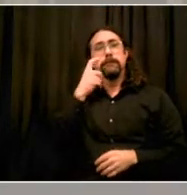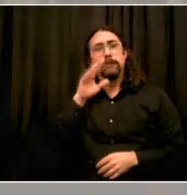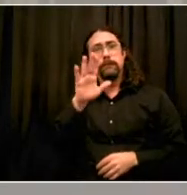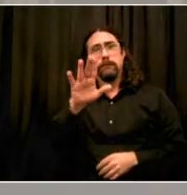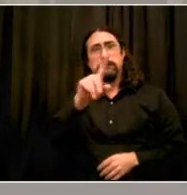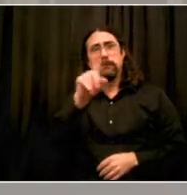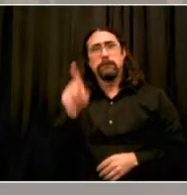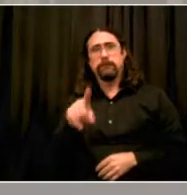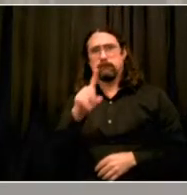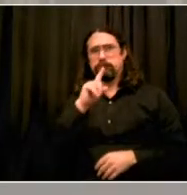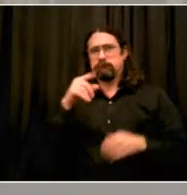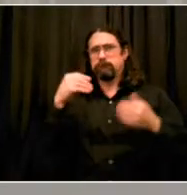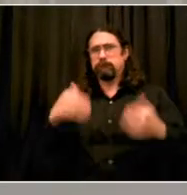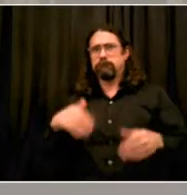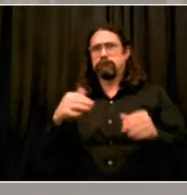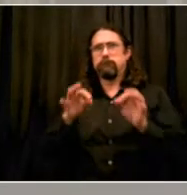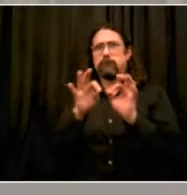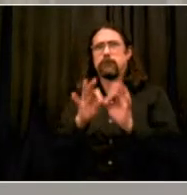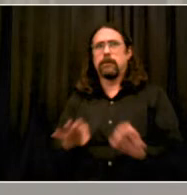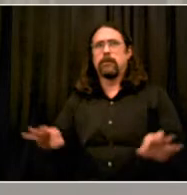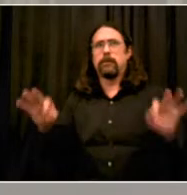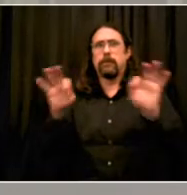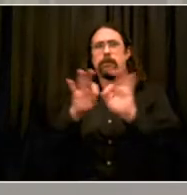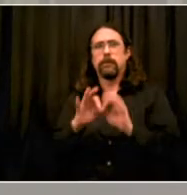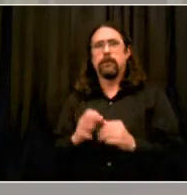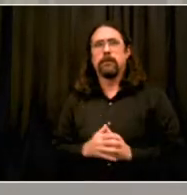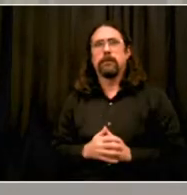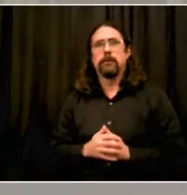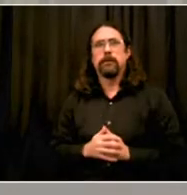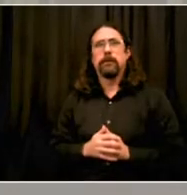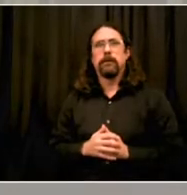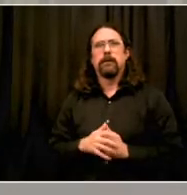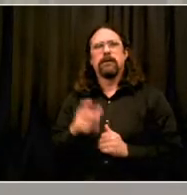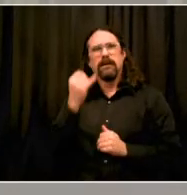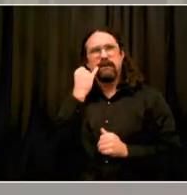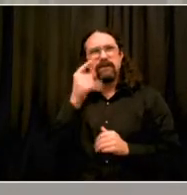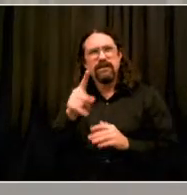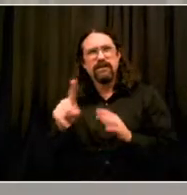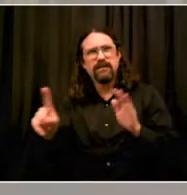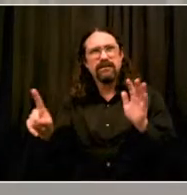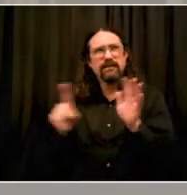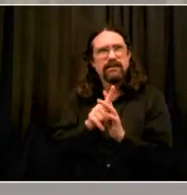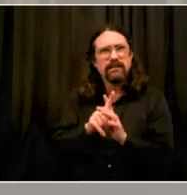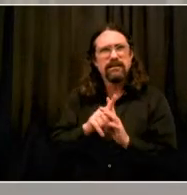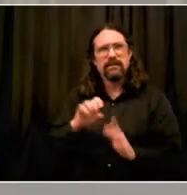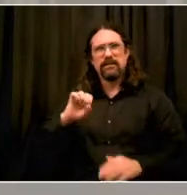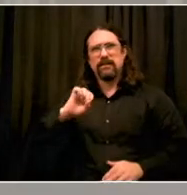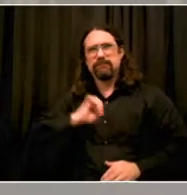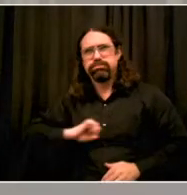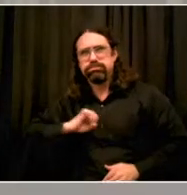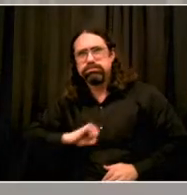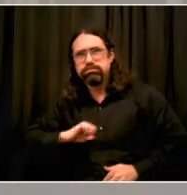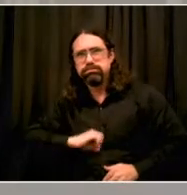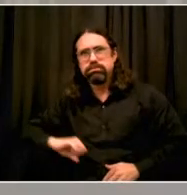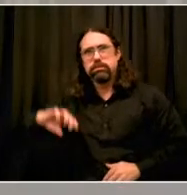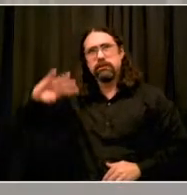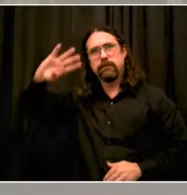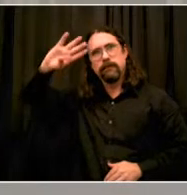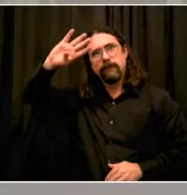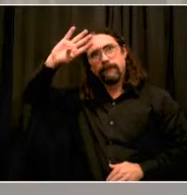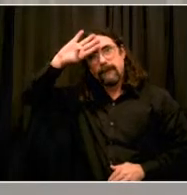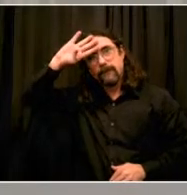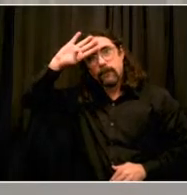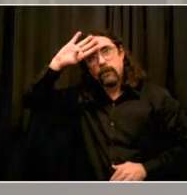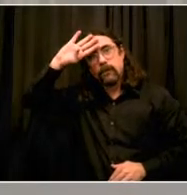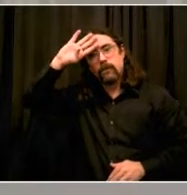quickly so that we can take steps to make sure that they isolate. That helps us break the chains of transmission,